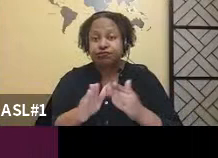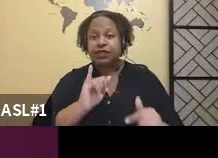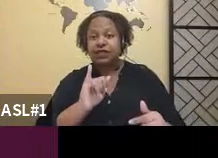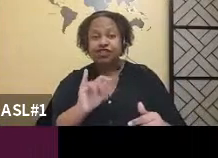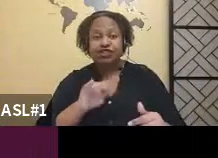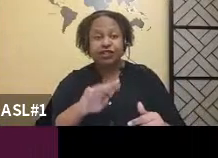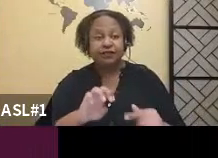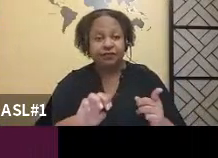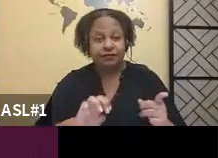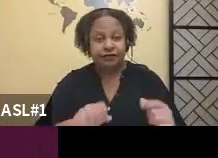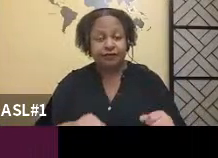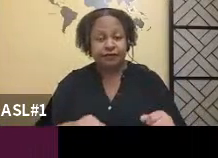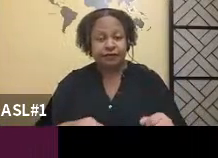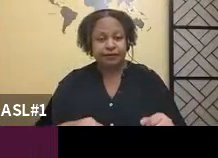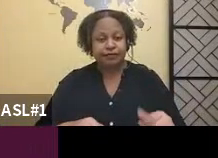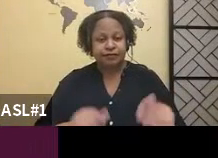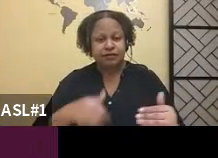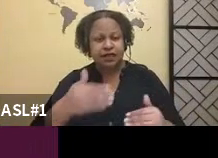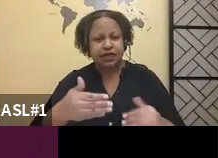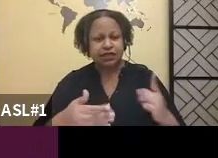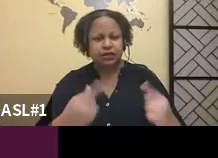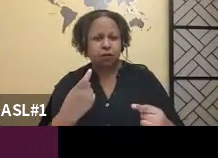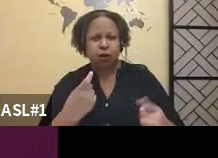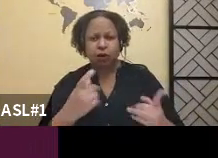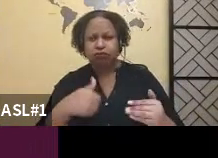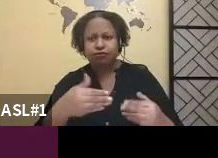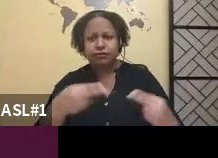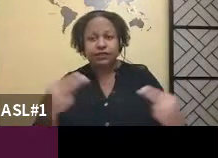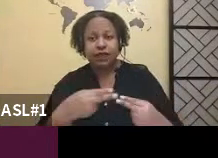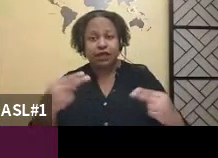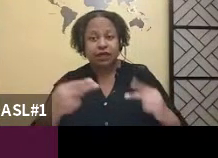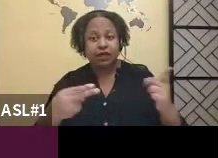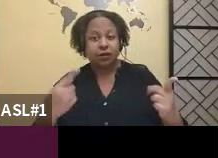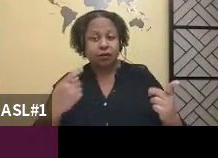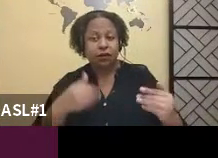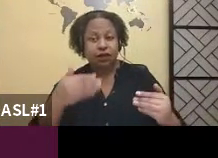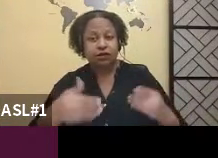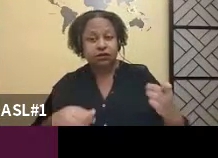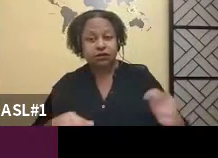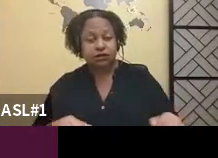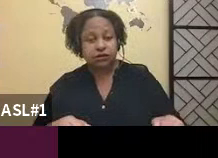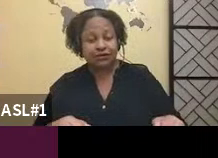that's next, one after this one, I think.